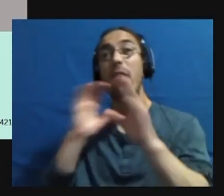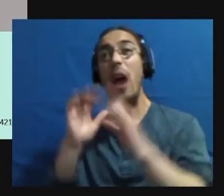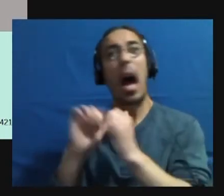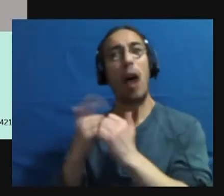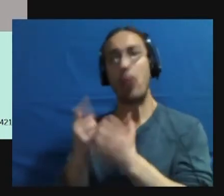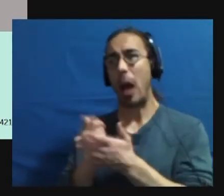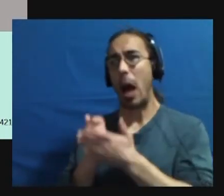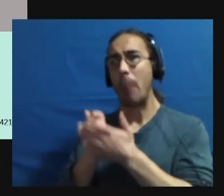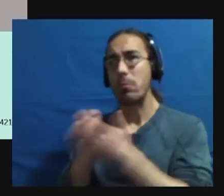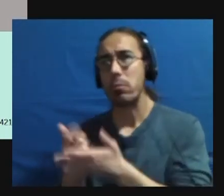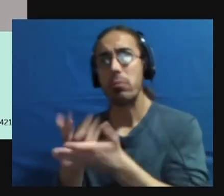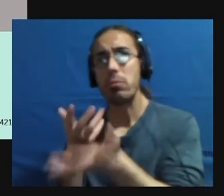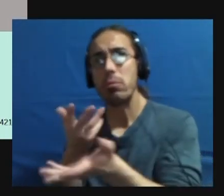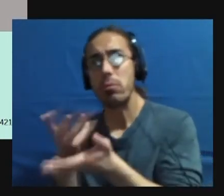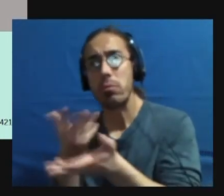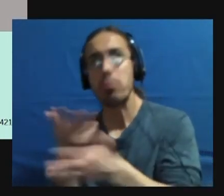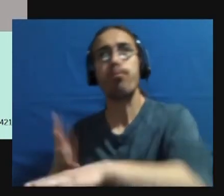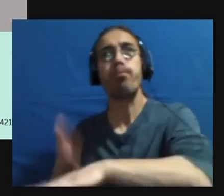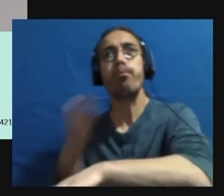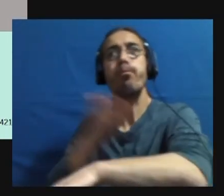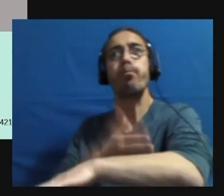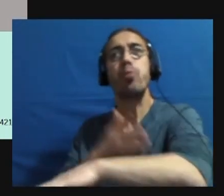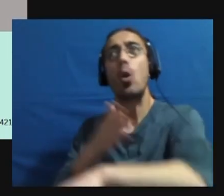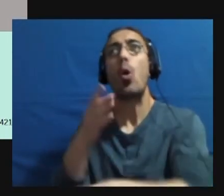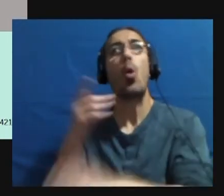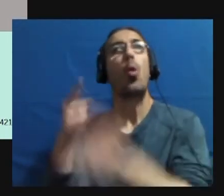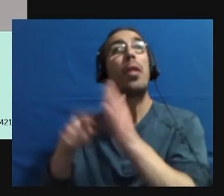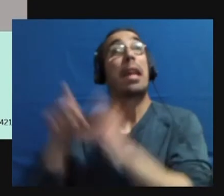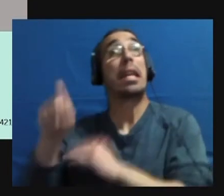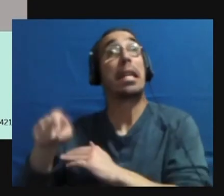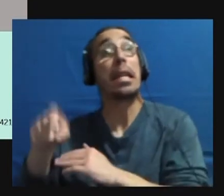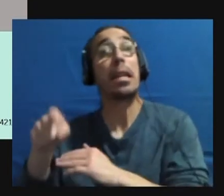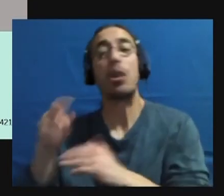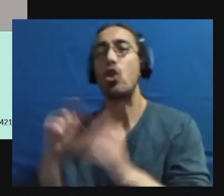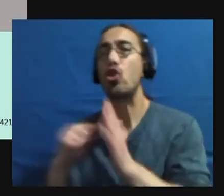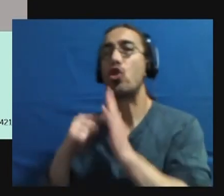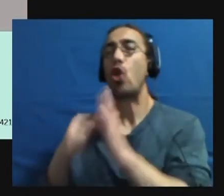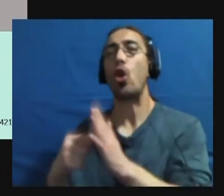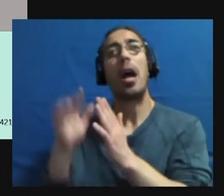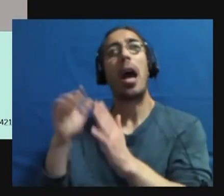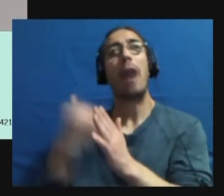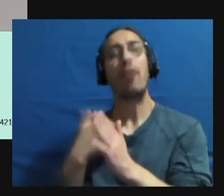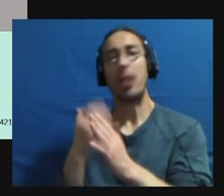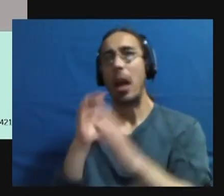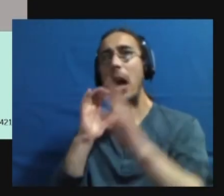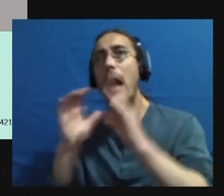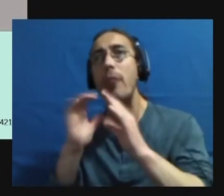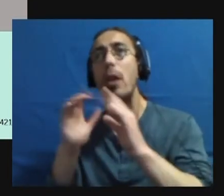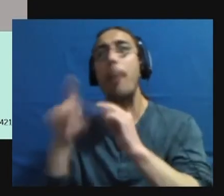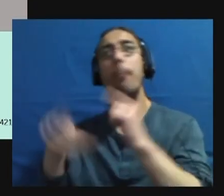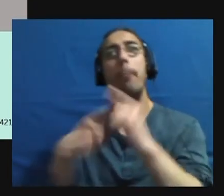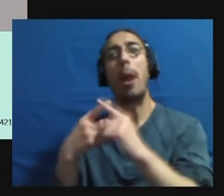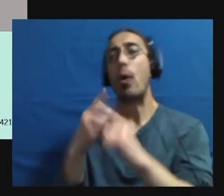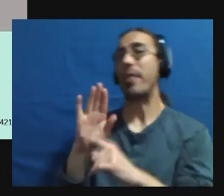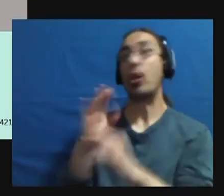got to where they got? What did they need? And start having conversations about the interdependence that did exist for almost